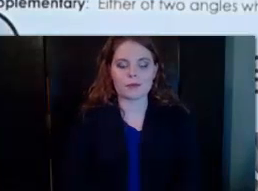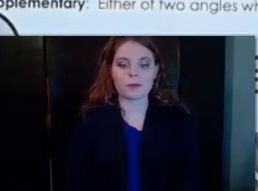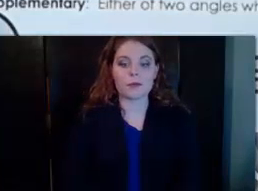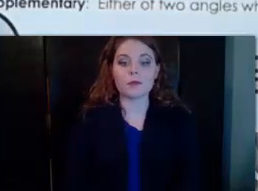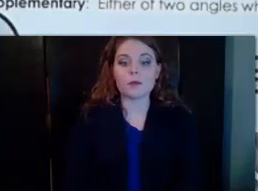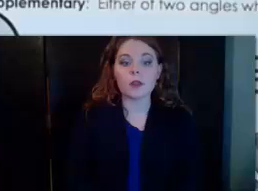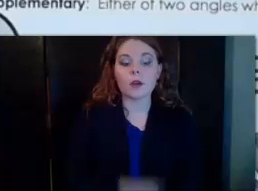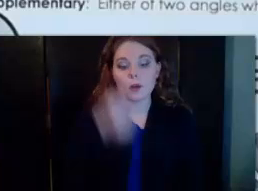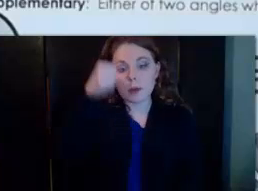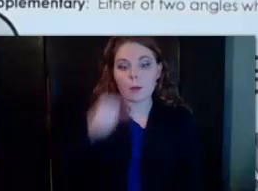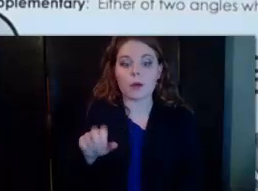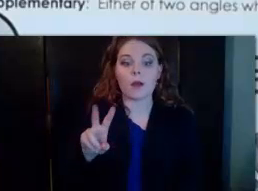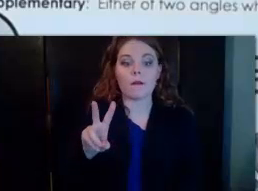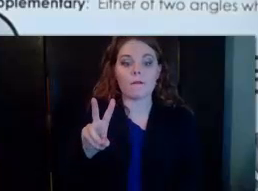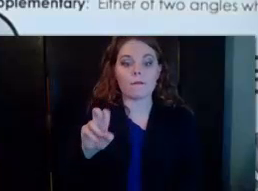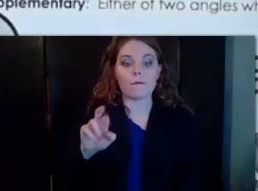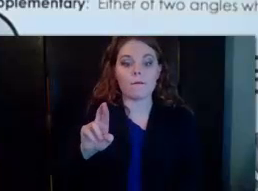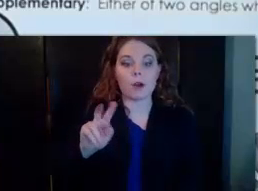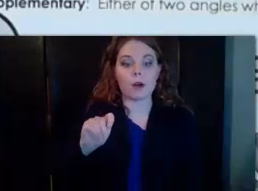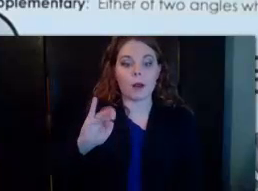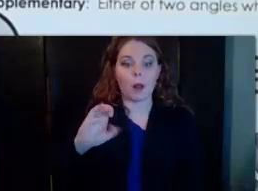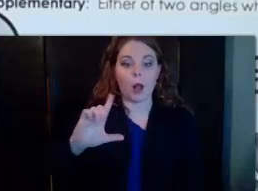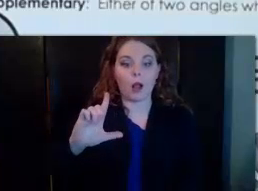Vertical angles, you have 2 lines that intersect,